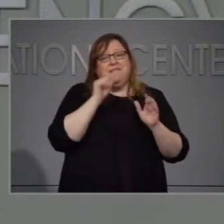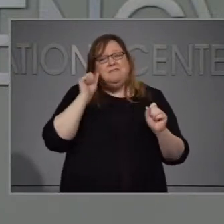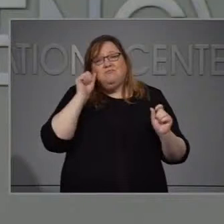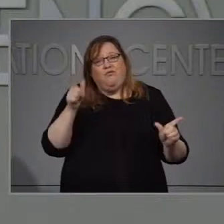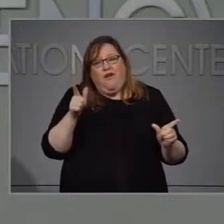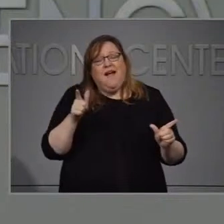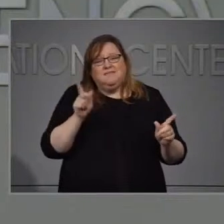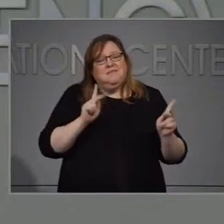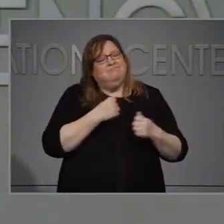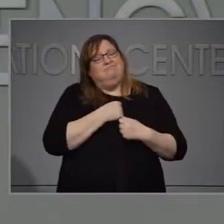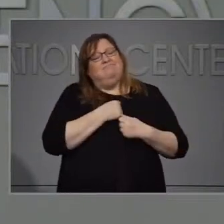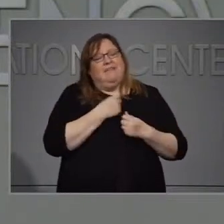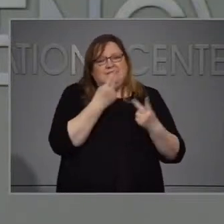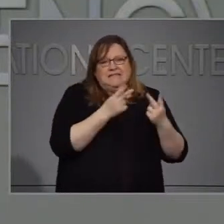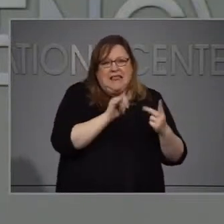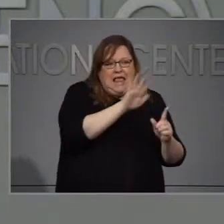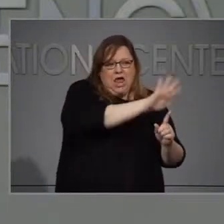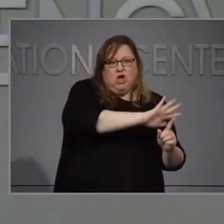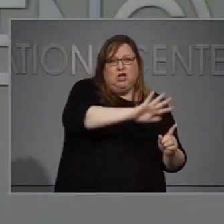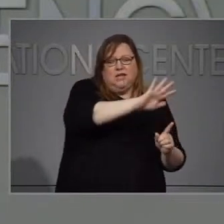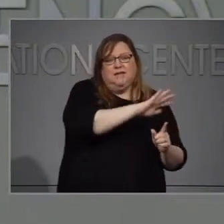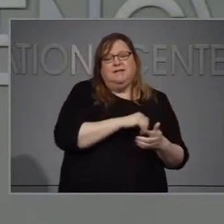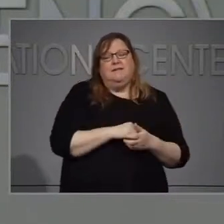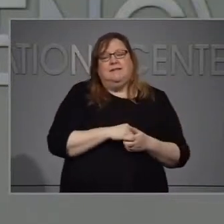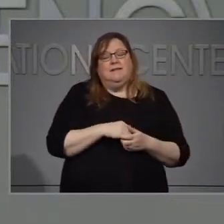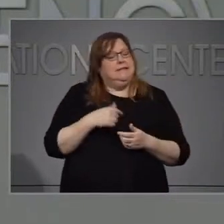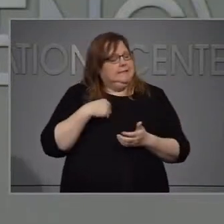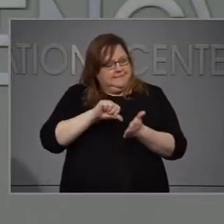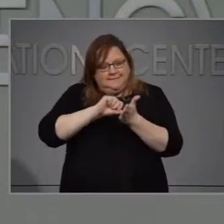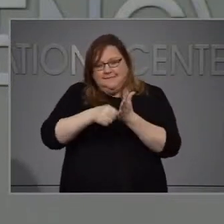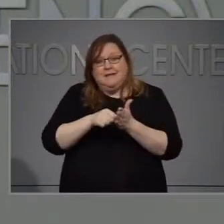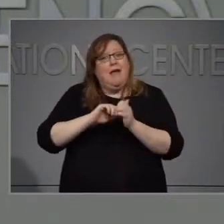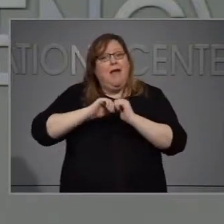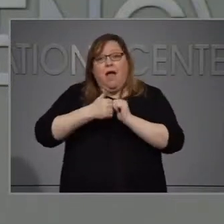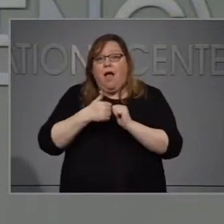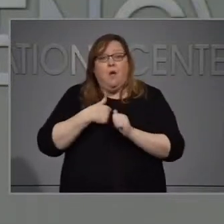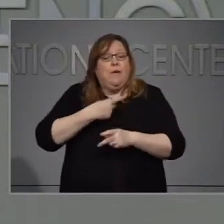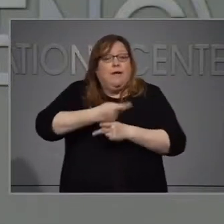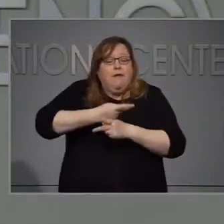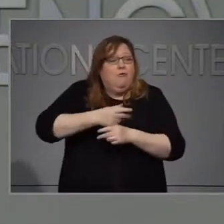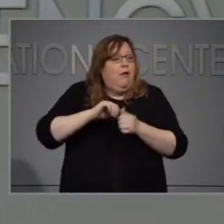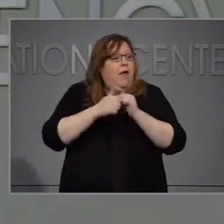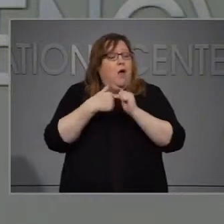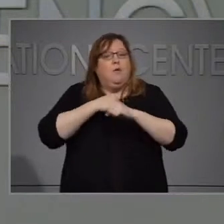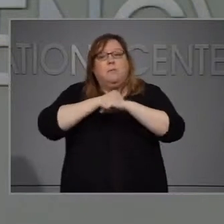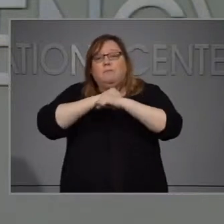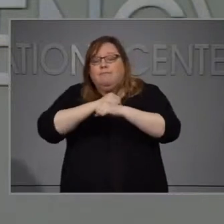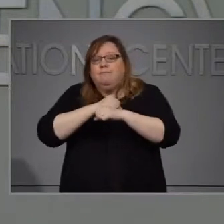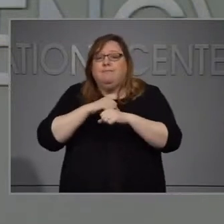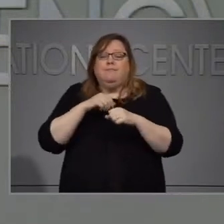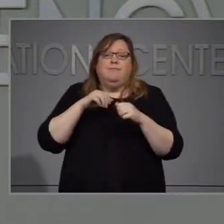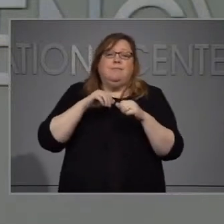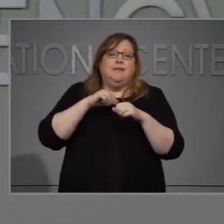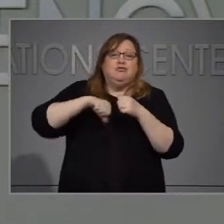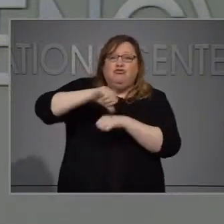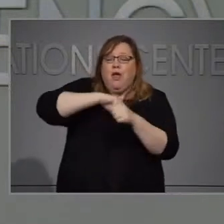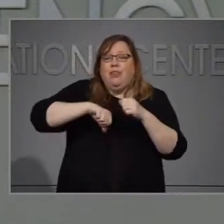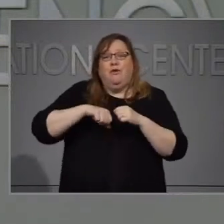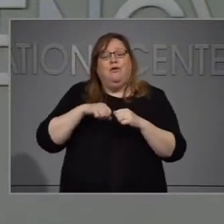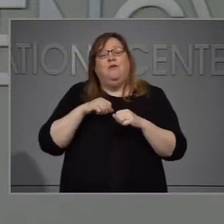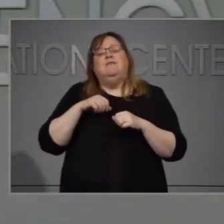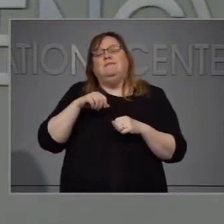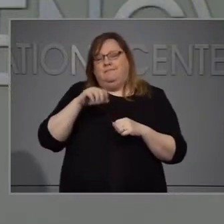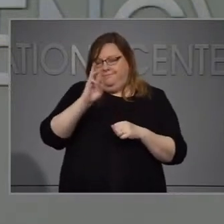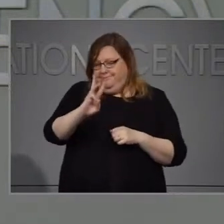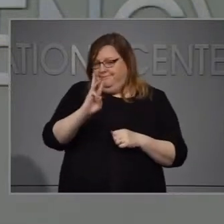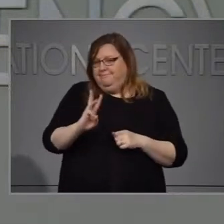back to those tried and true things that we know work to slow the spread of this virus around wearing the face coverings, washing your hands, waiting 6 feet